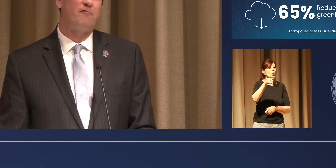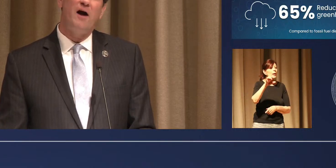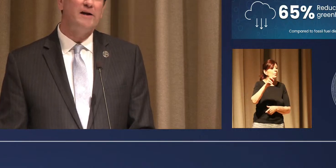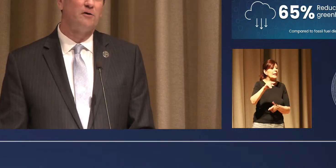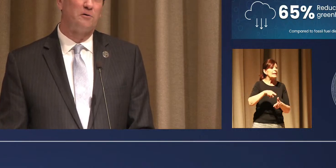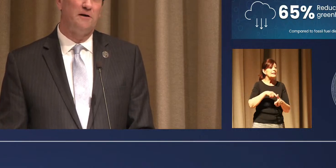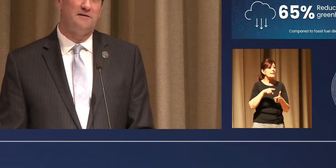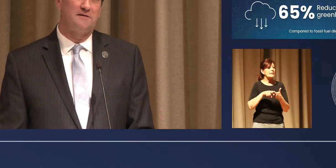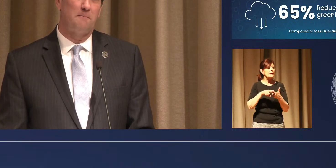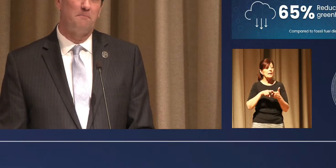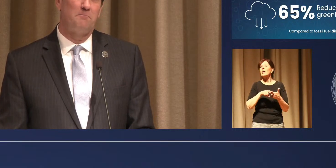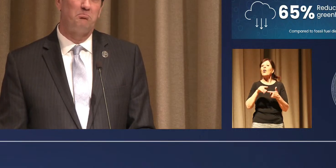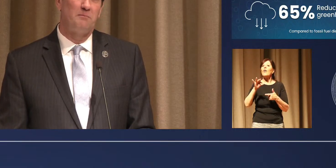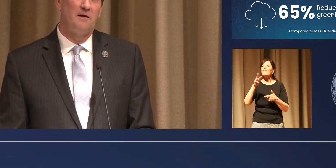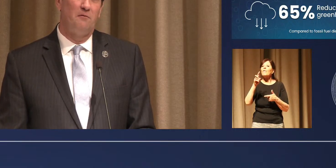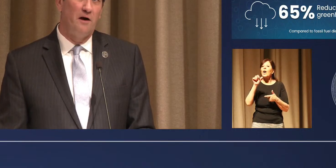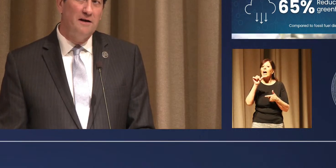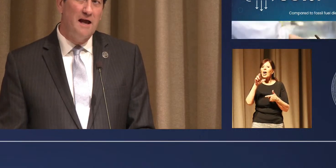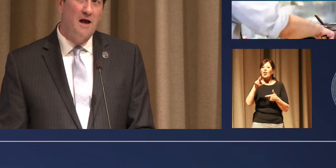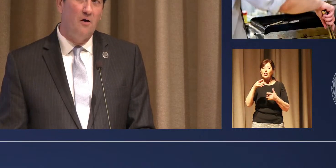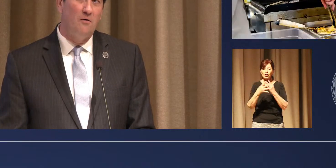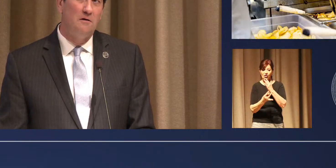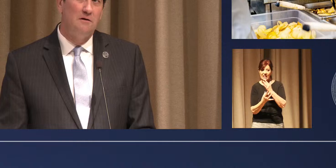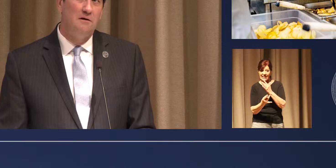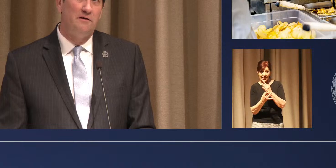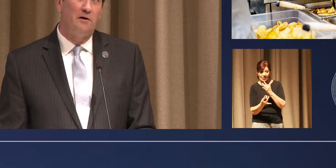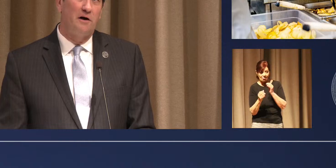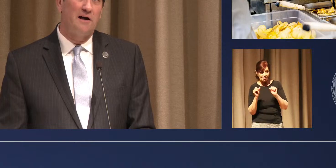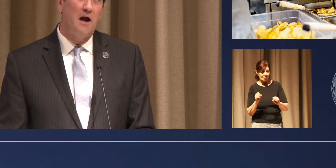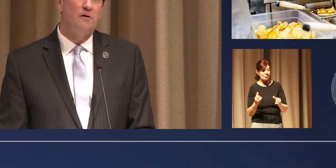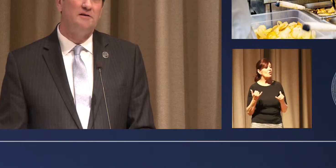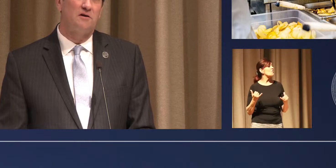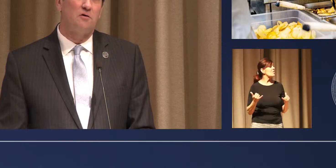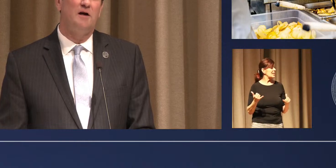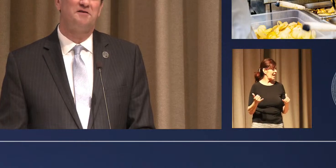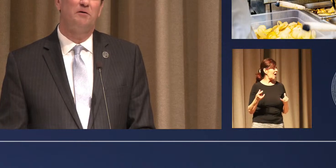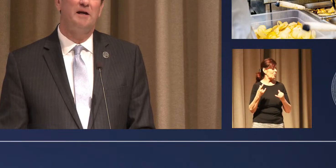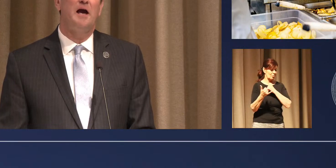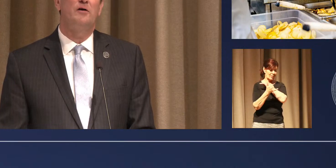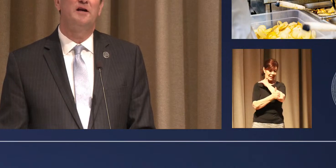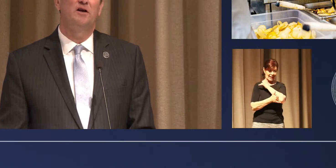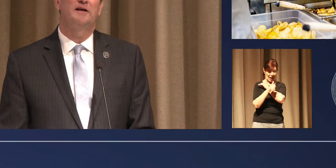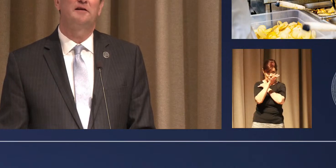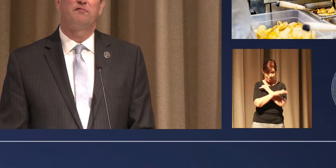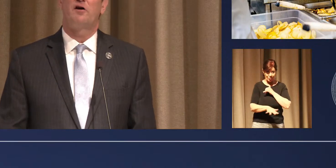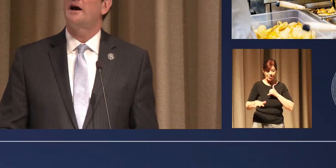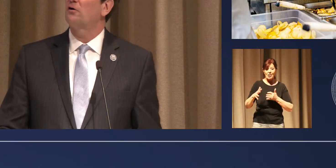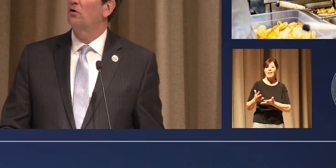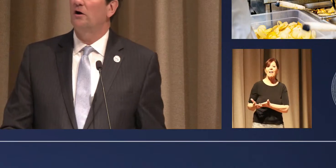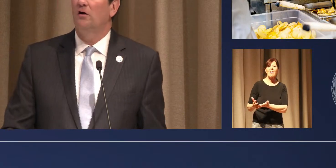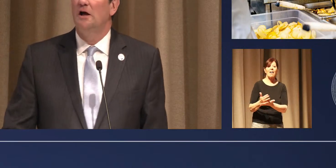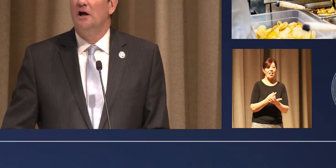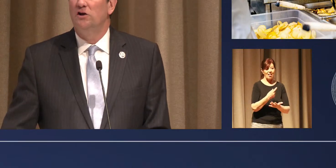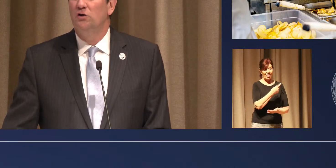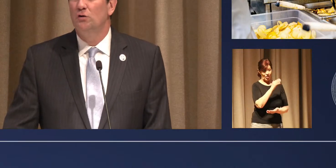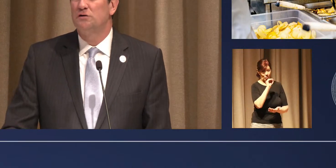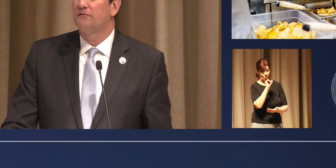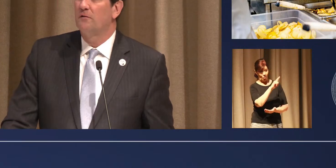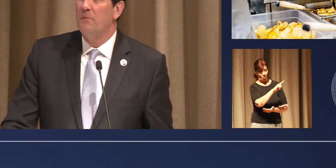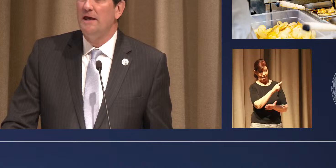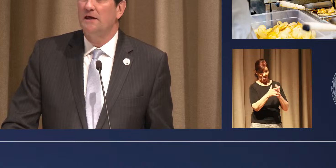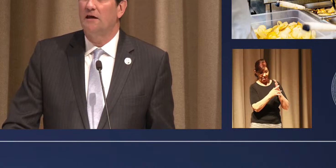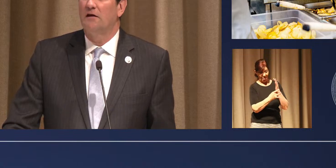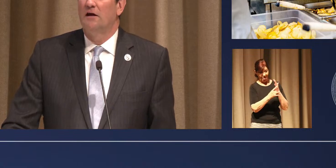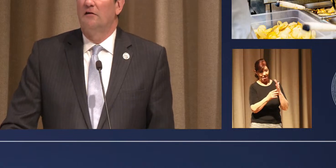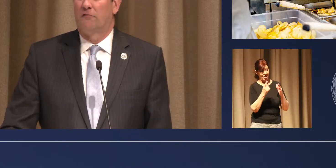and fryer grease. Right now, there are counties across Erie County collecting fryer oil used